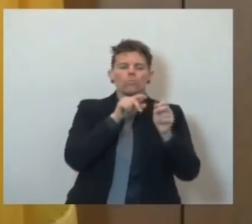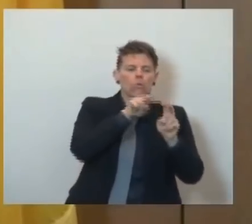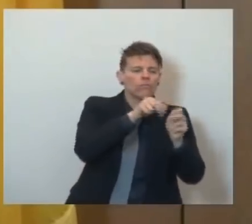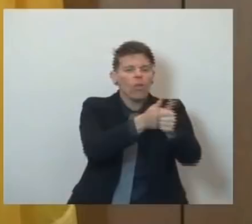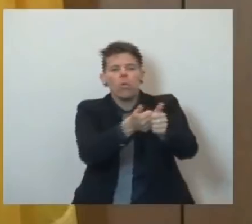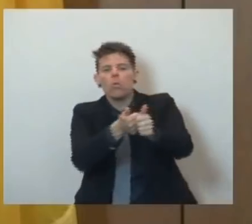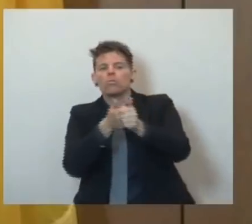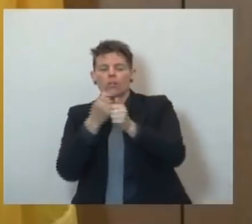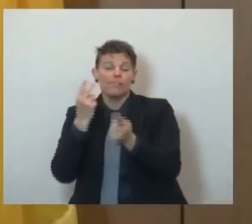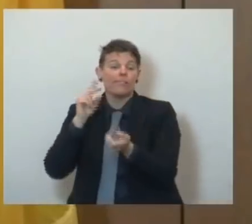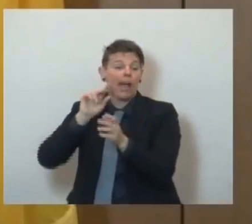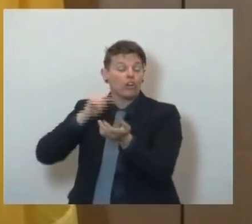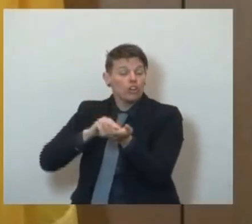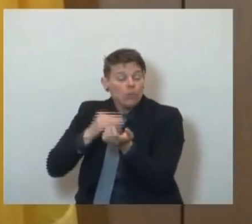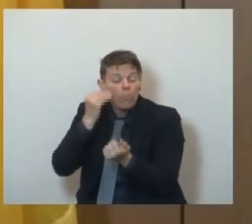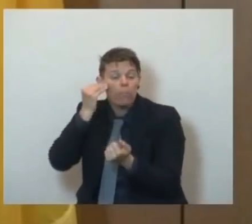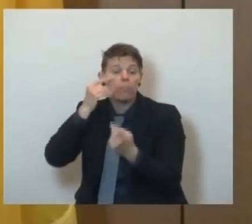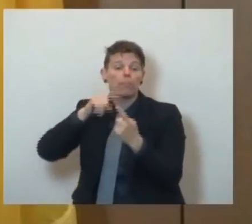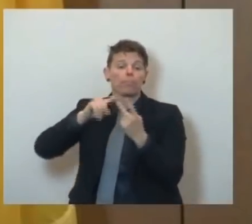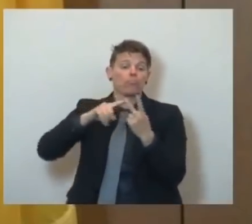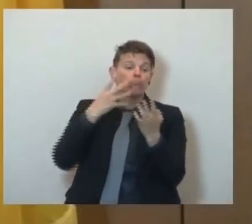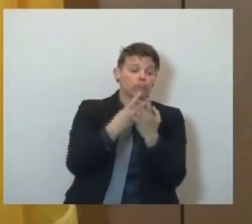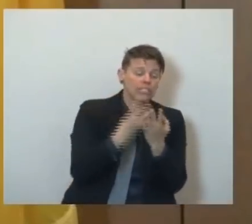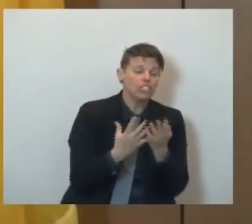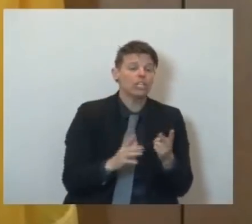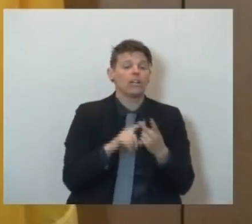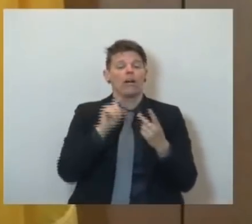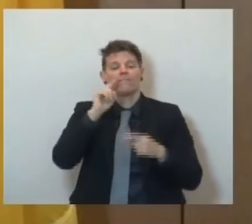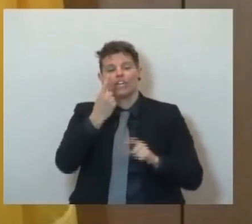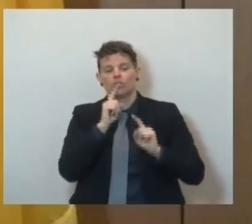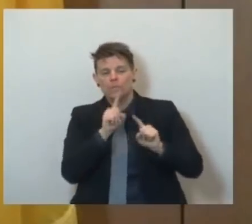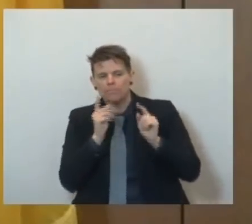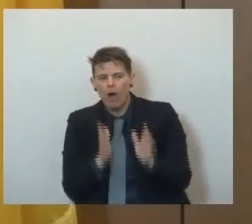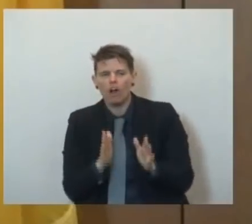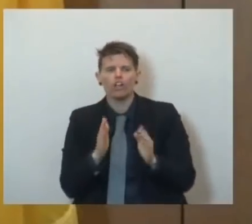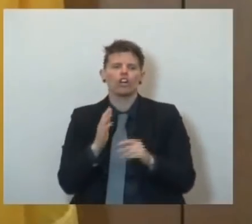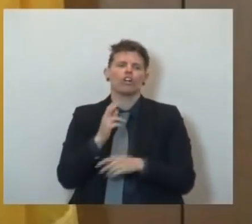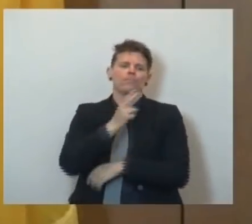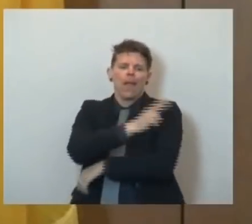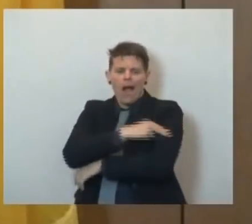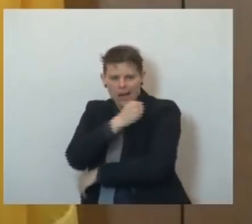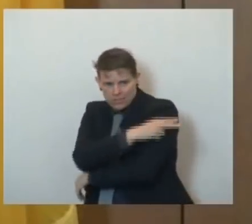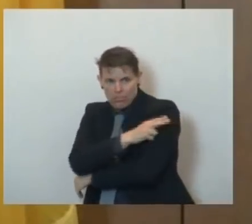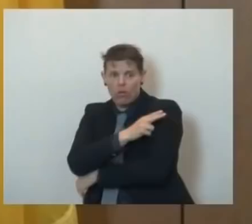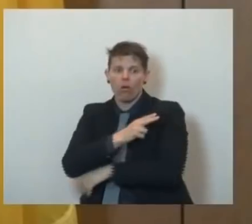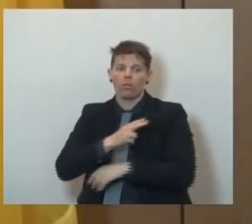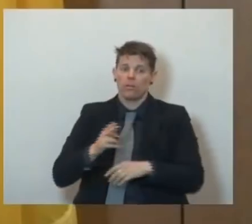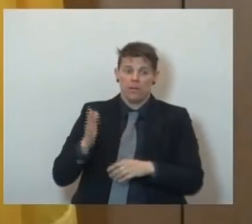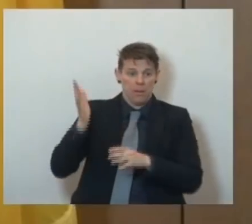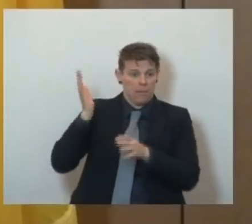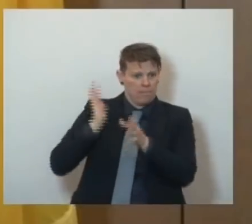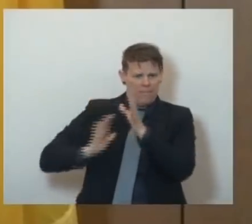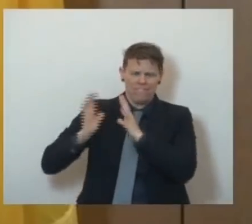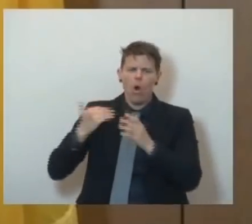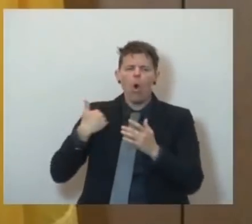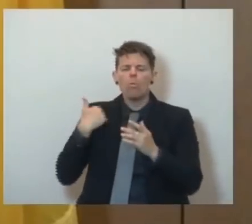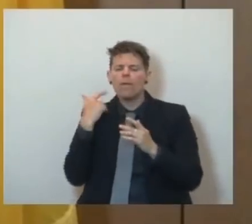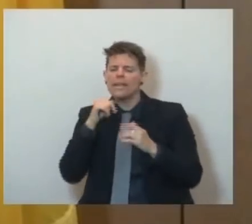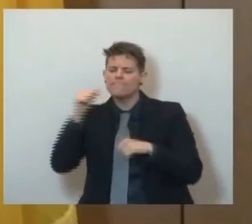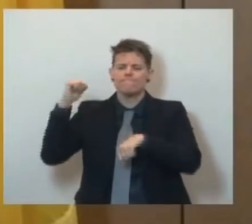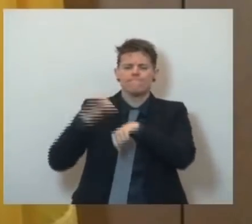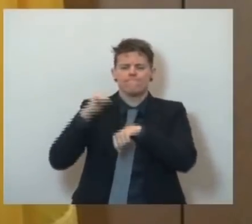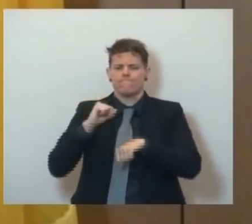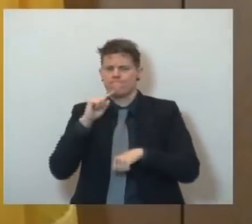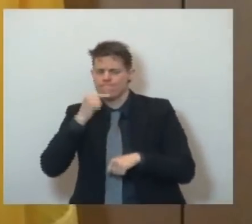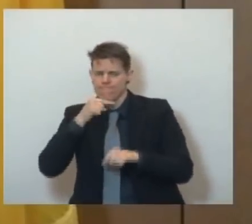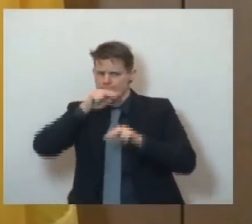homes, jails, first responders, and hospitals, we haven't been as robust in getting to all of the correction sites. But